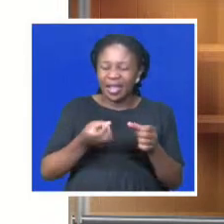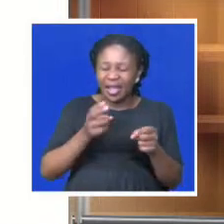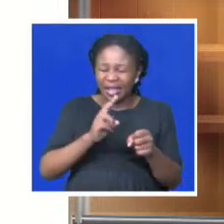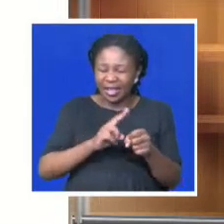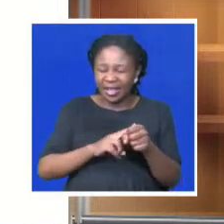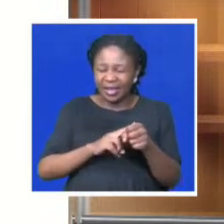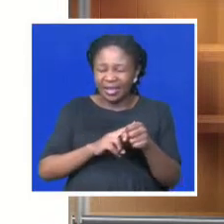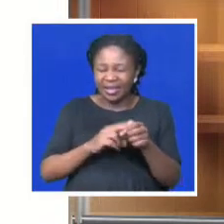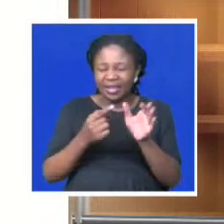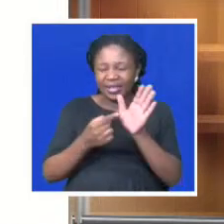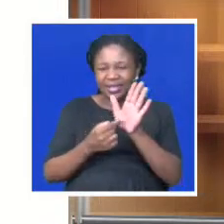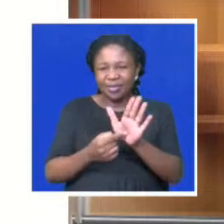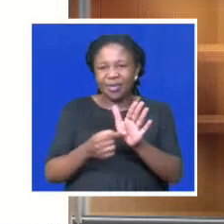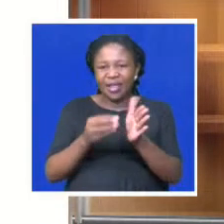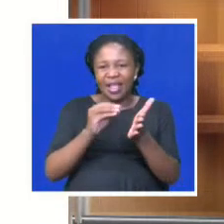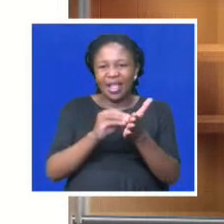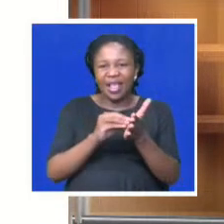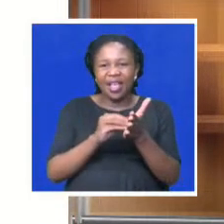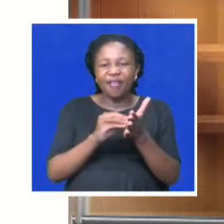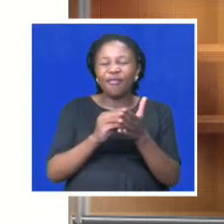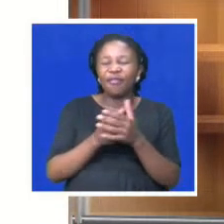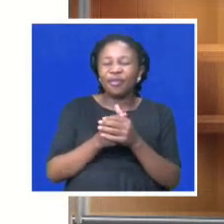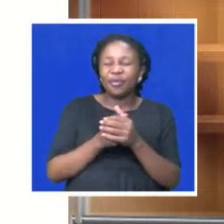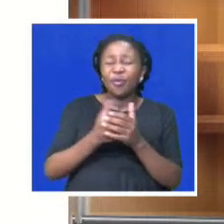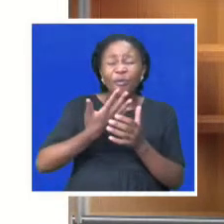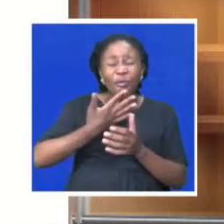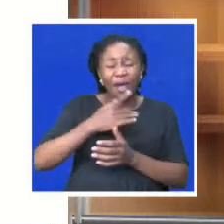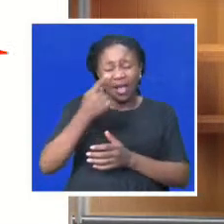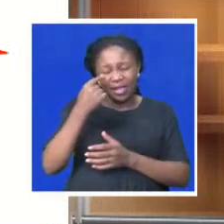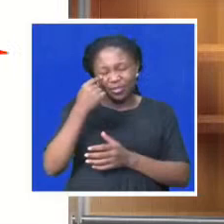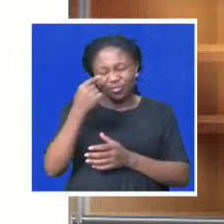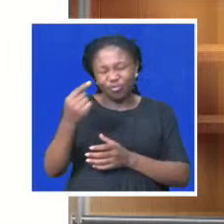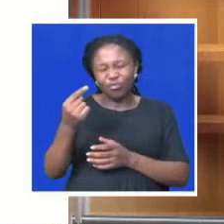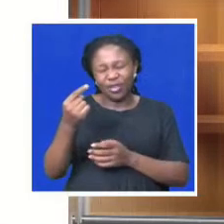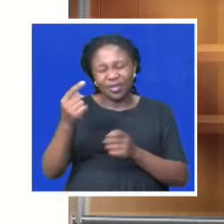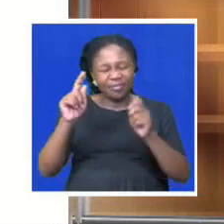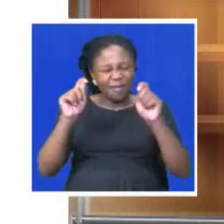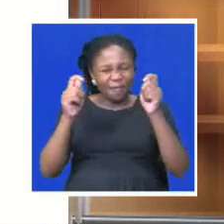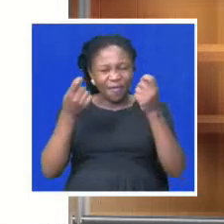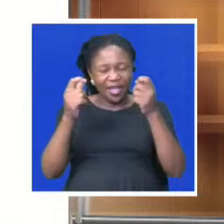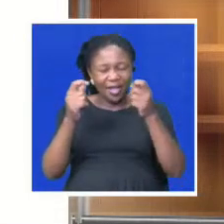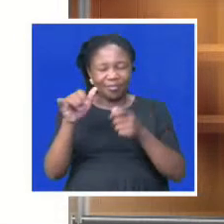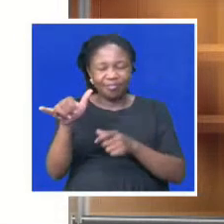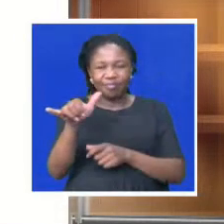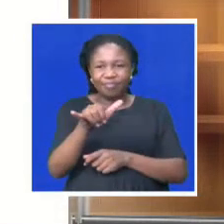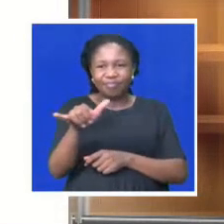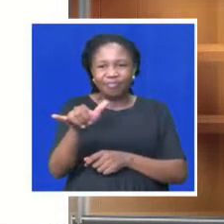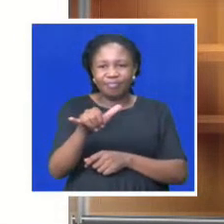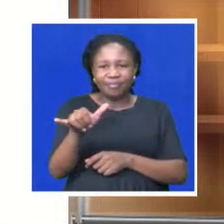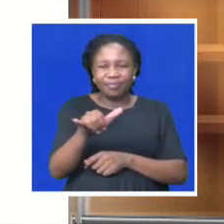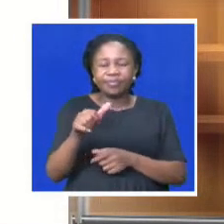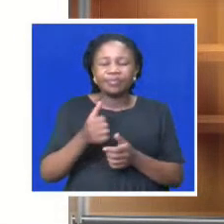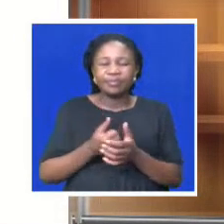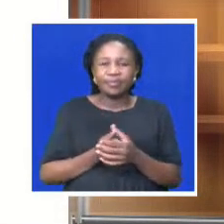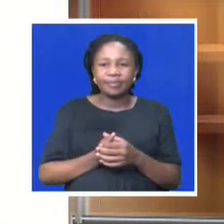smile. Let us go back, dear Lena, to look at those verbs. Those verbs.